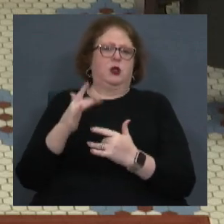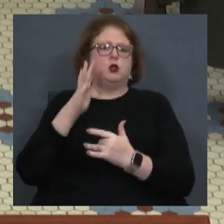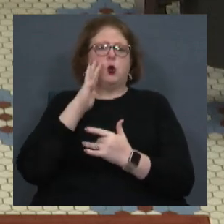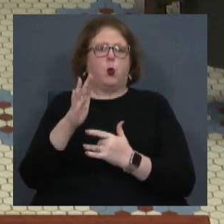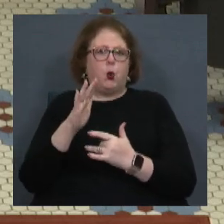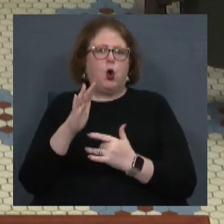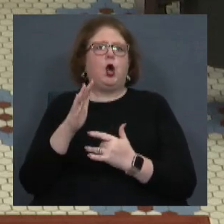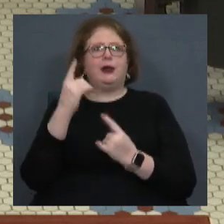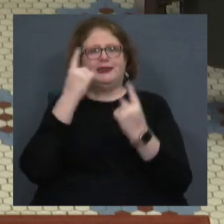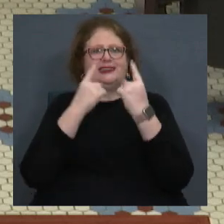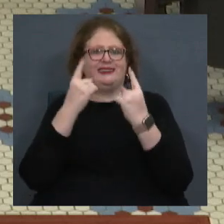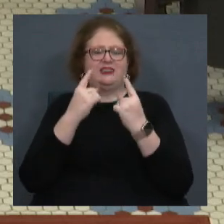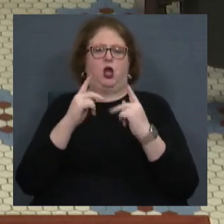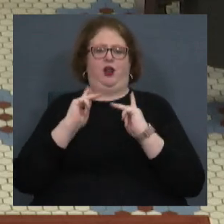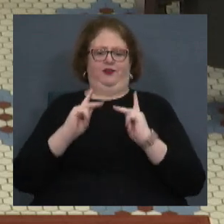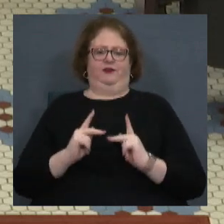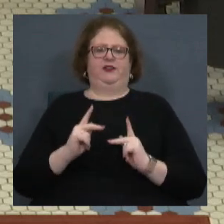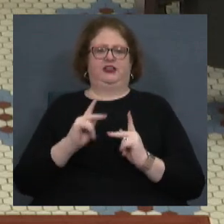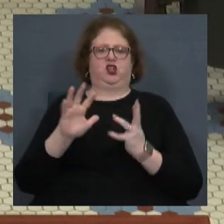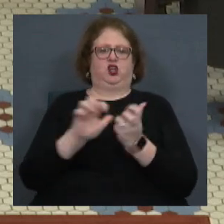to the property of others.